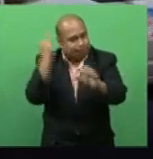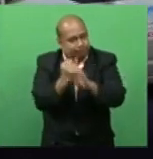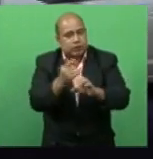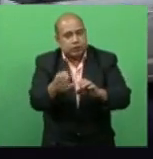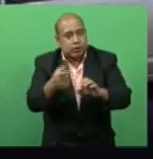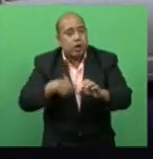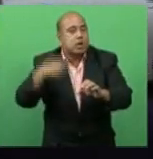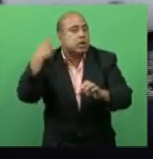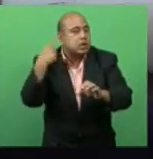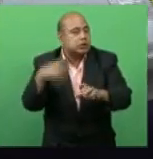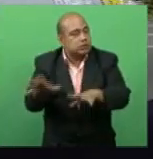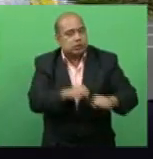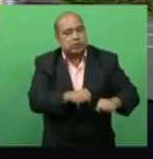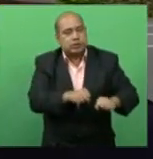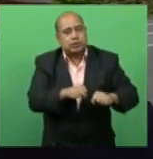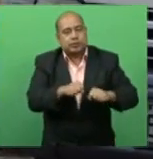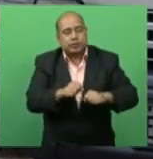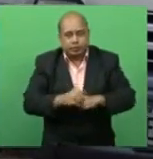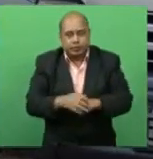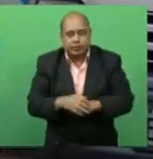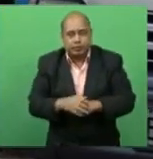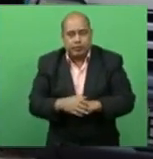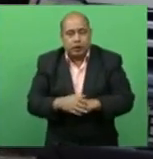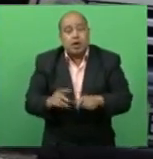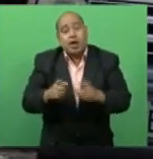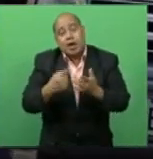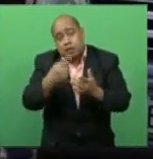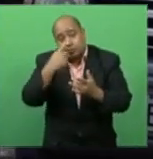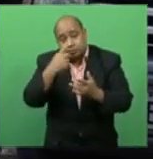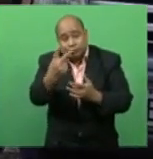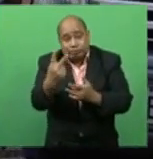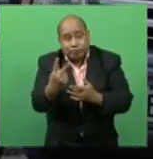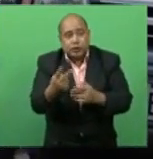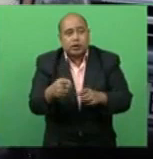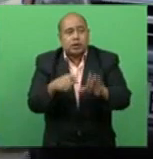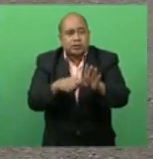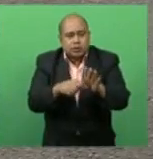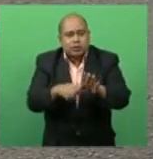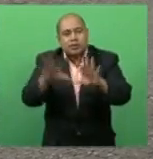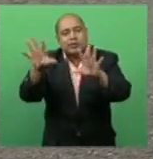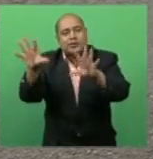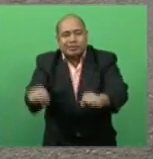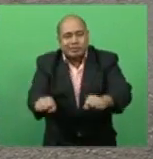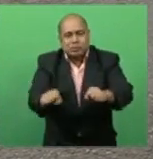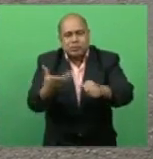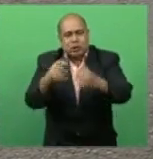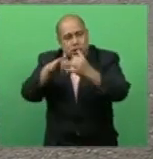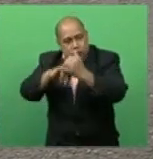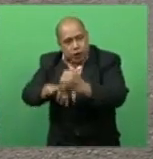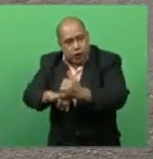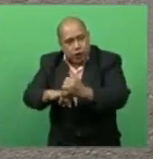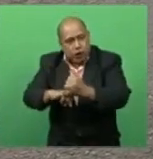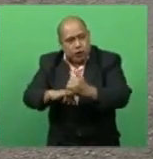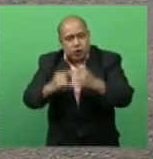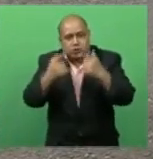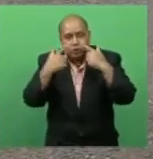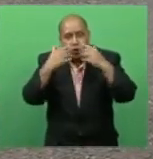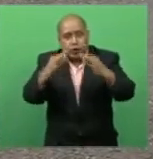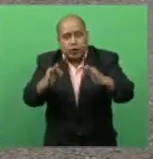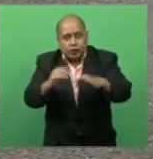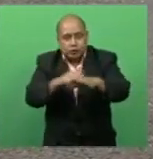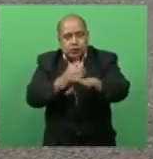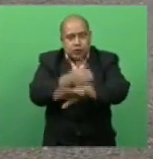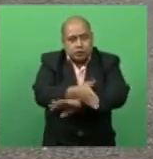health orders. Another 2 juveniles were arrested in the Southern Division for curfew breaches. A total of